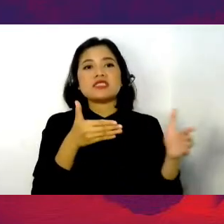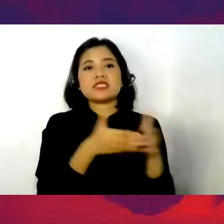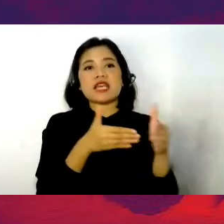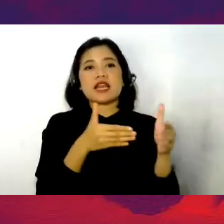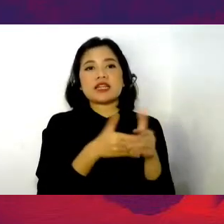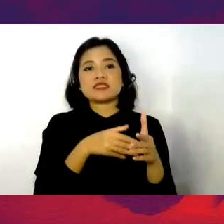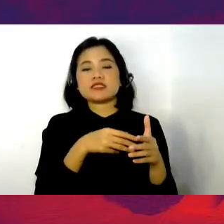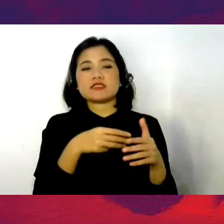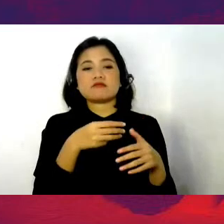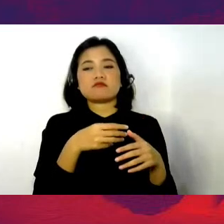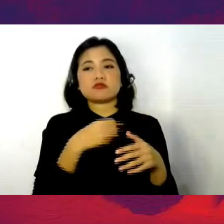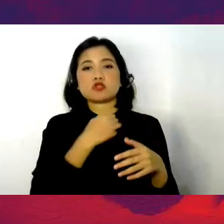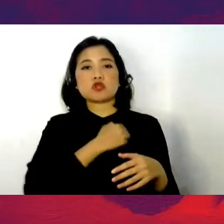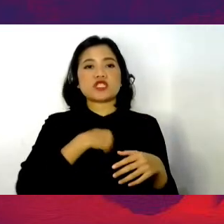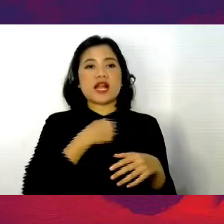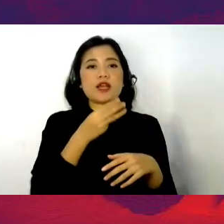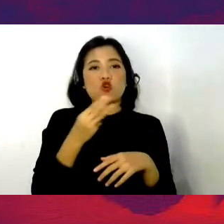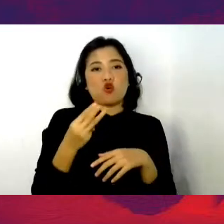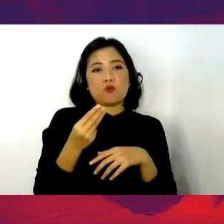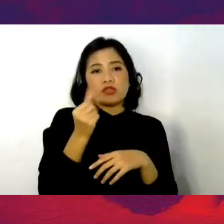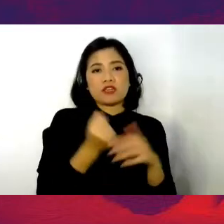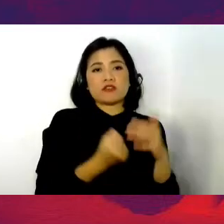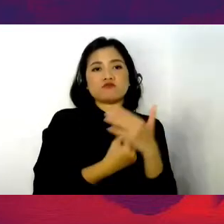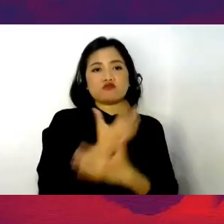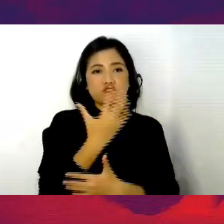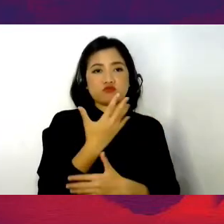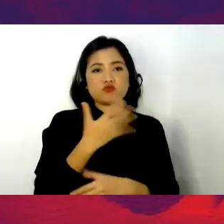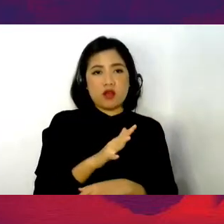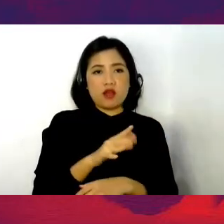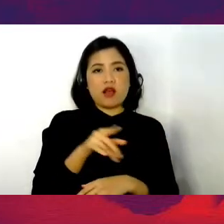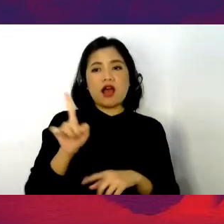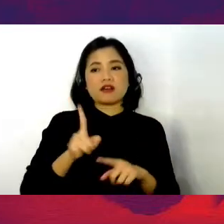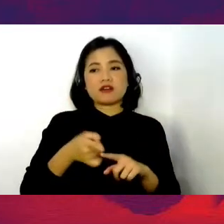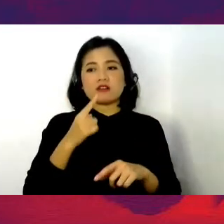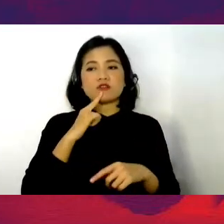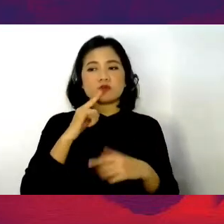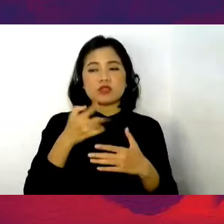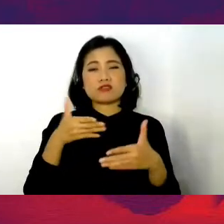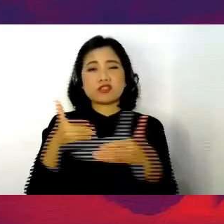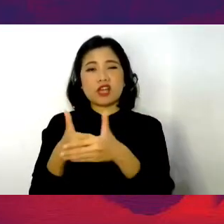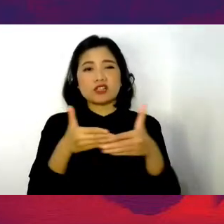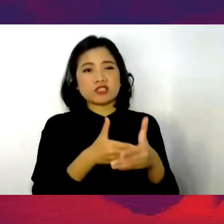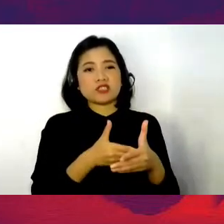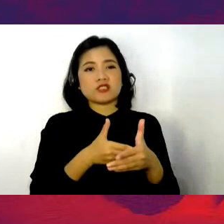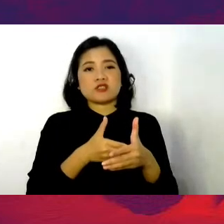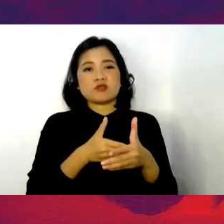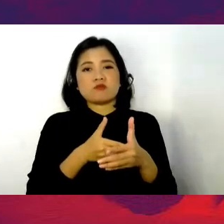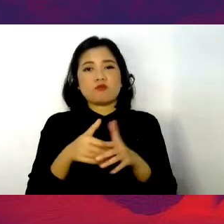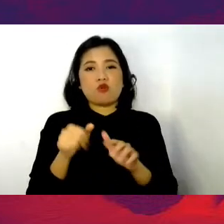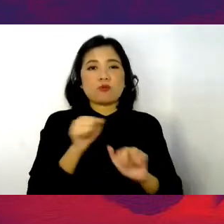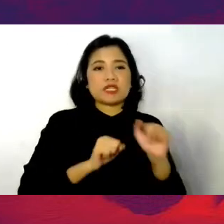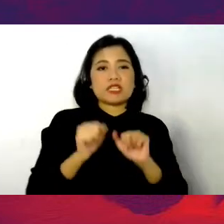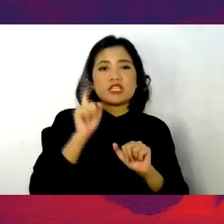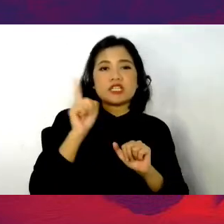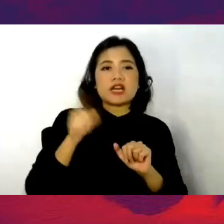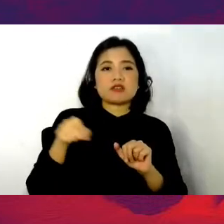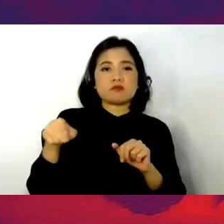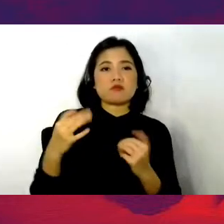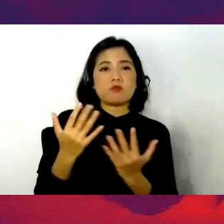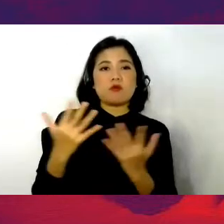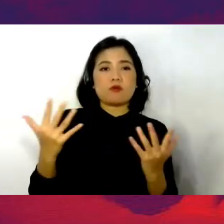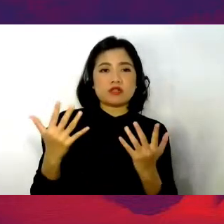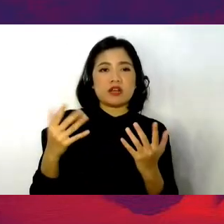activity, even though we are facing a big challenge in terms of mobility for our population. So the